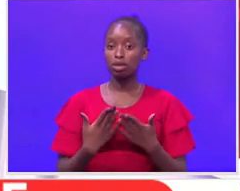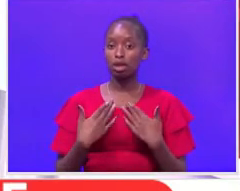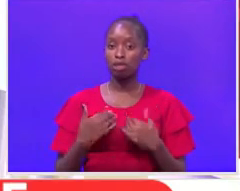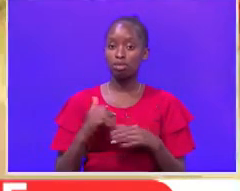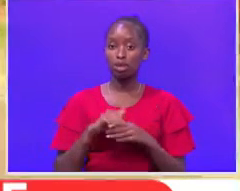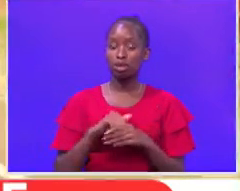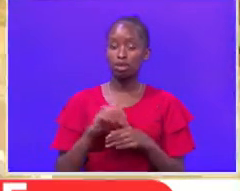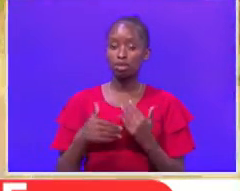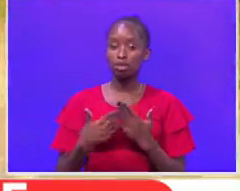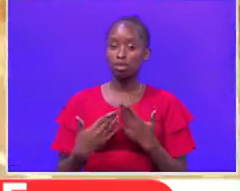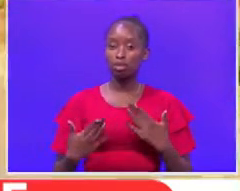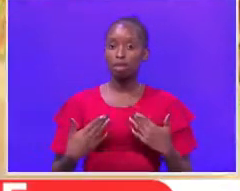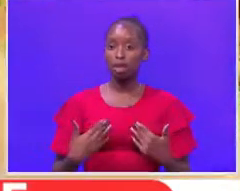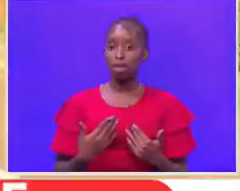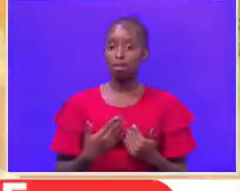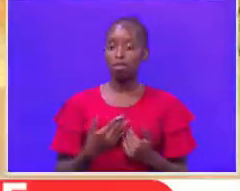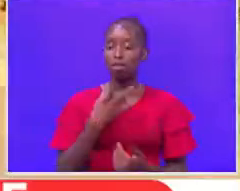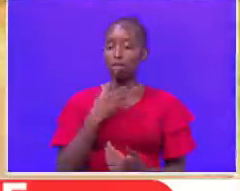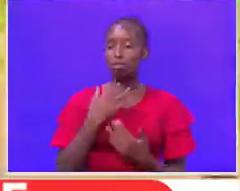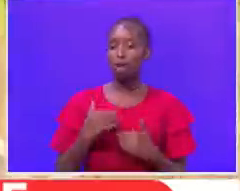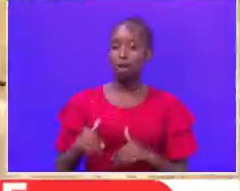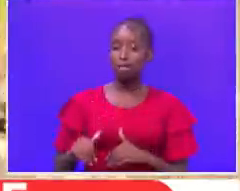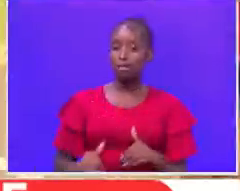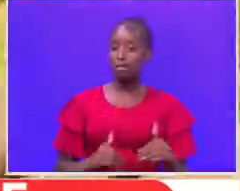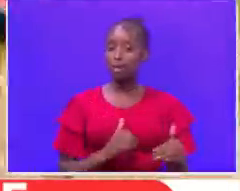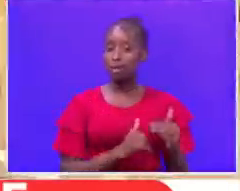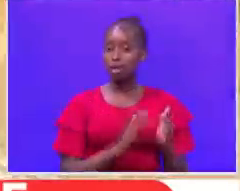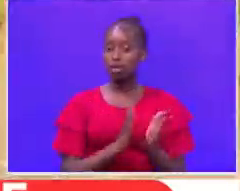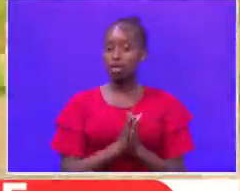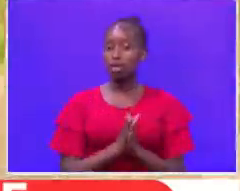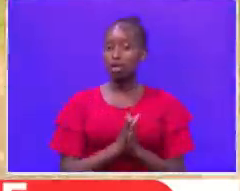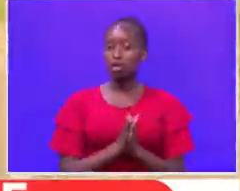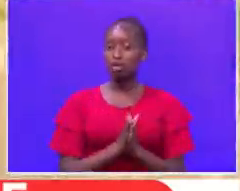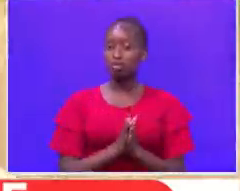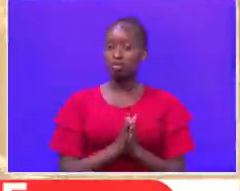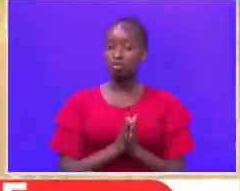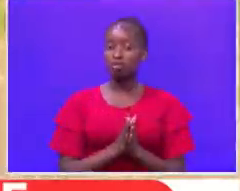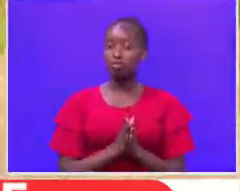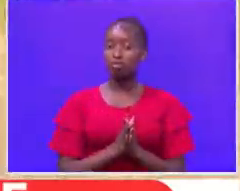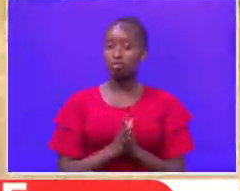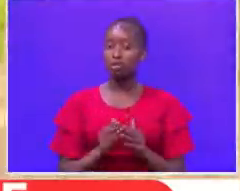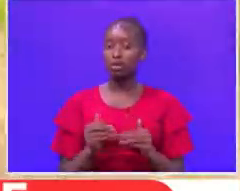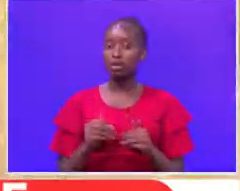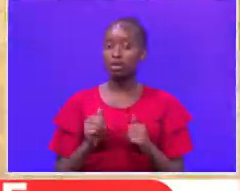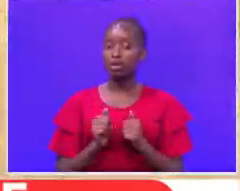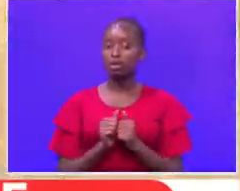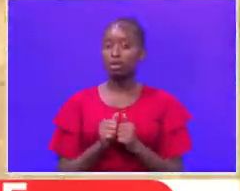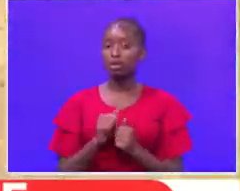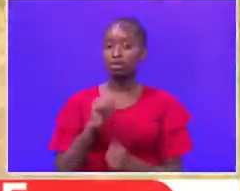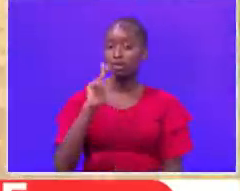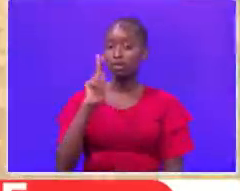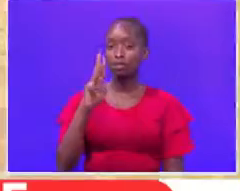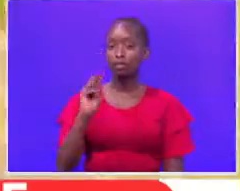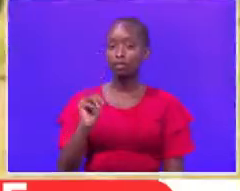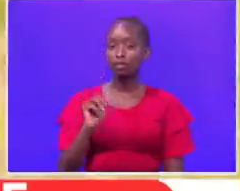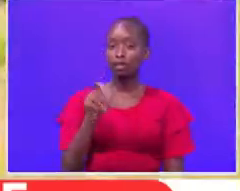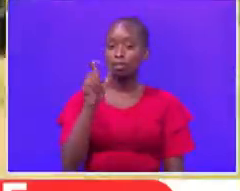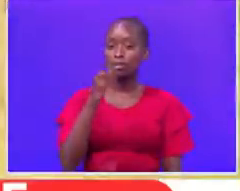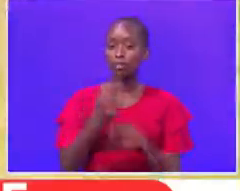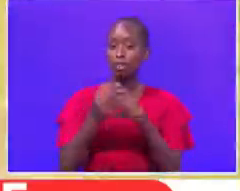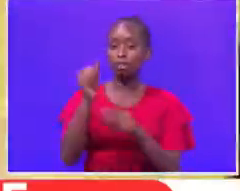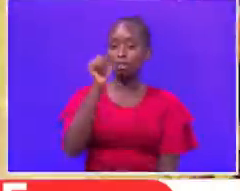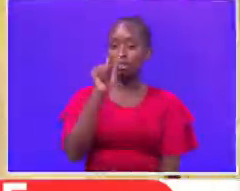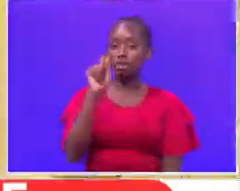Kangundo sub-county. Kavesa was followed closely by the 10 kilometers Stephen Muthini and